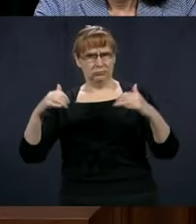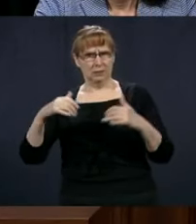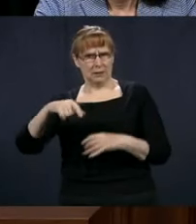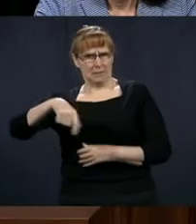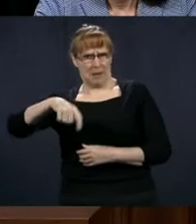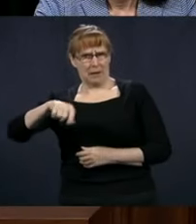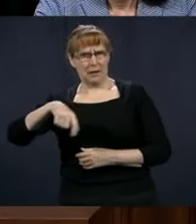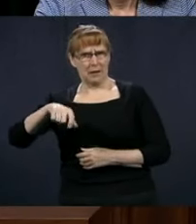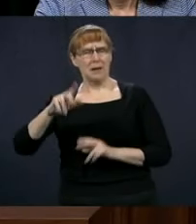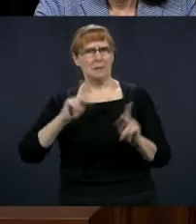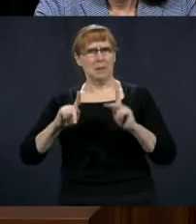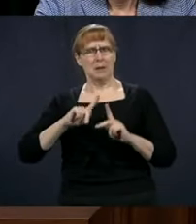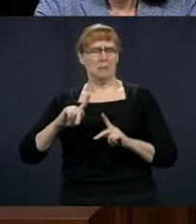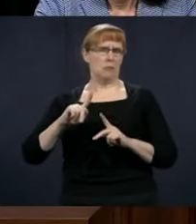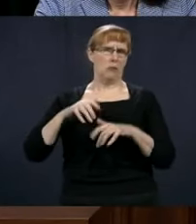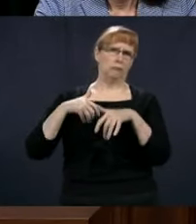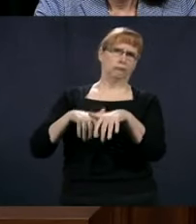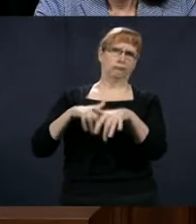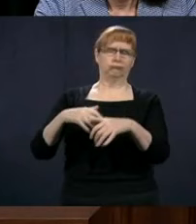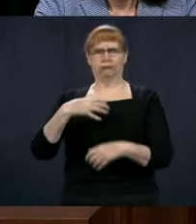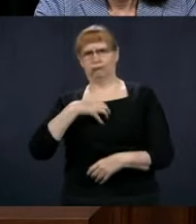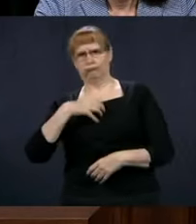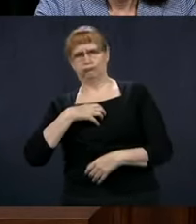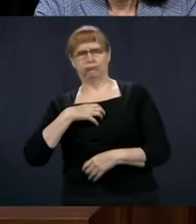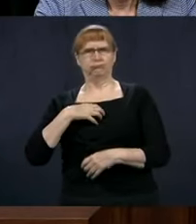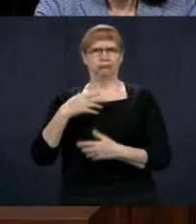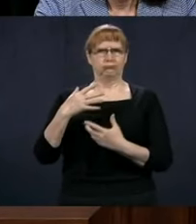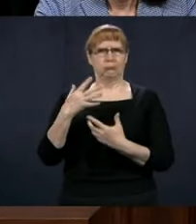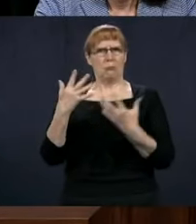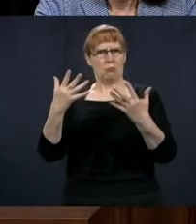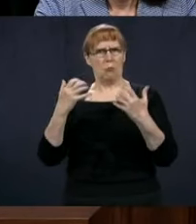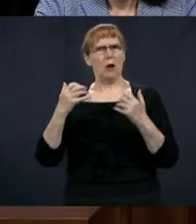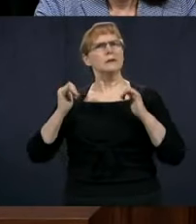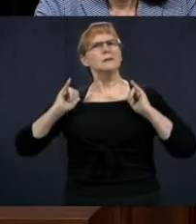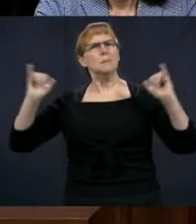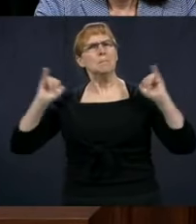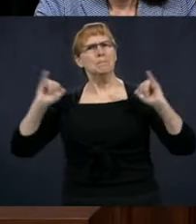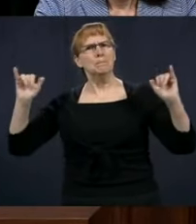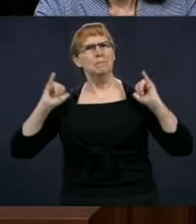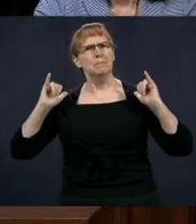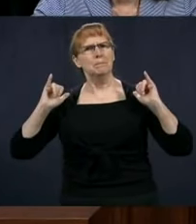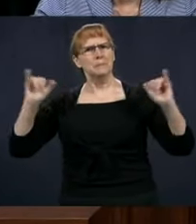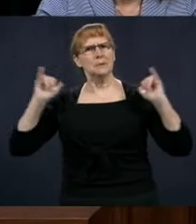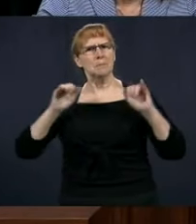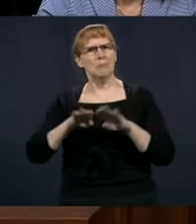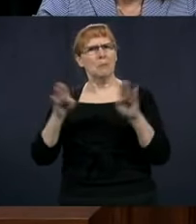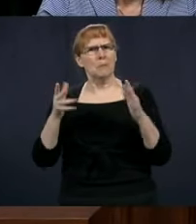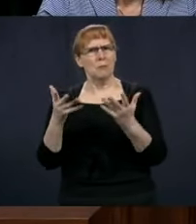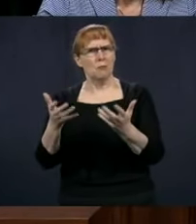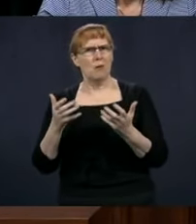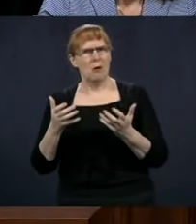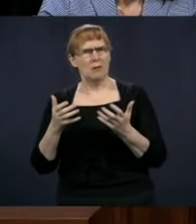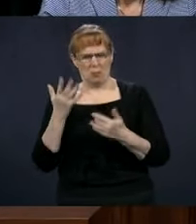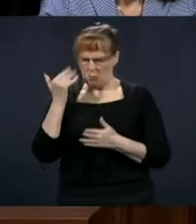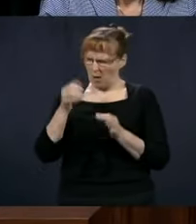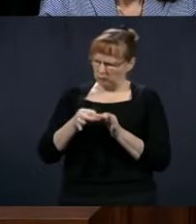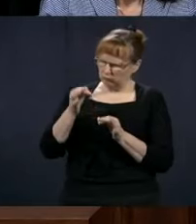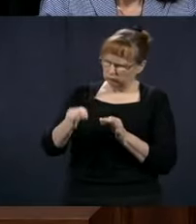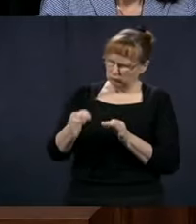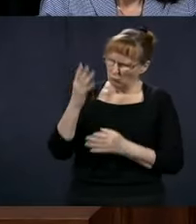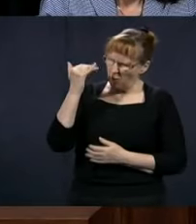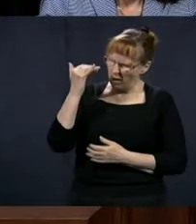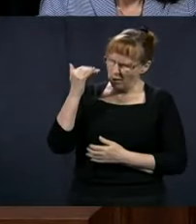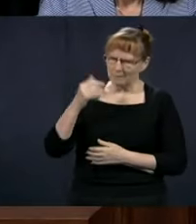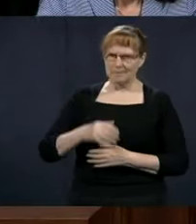to reopen gyms, and why hasn't the date been set yet? It's going to be open, I would